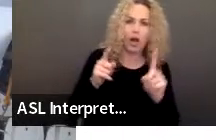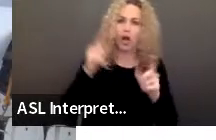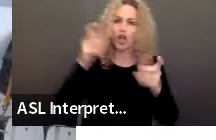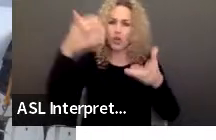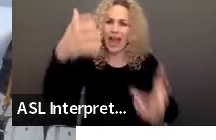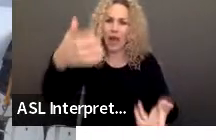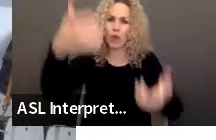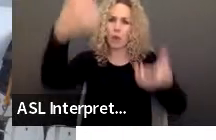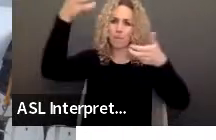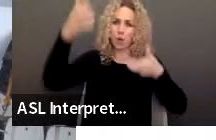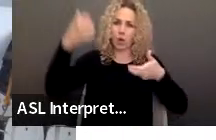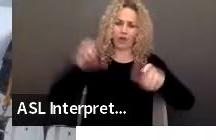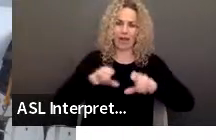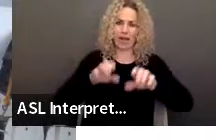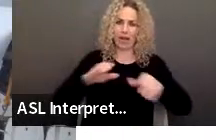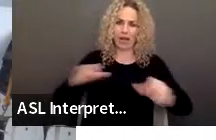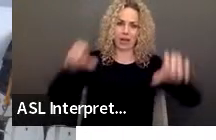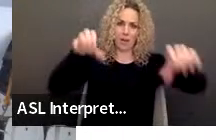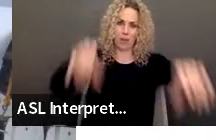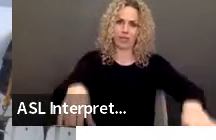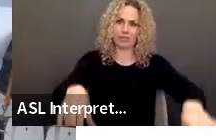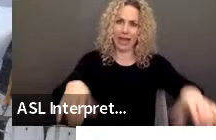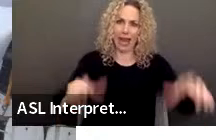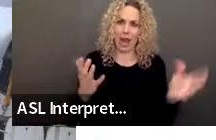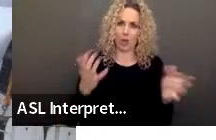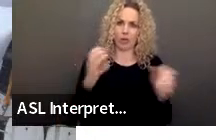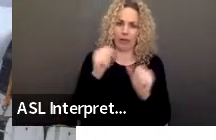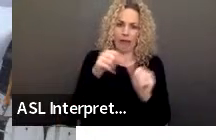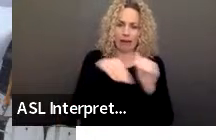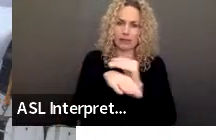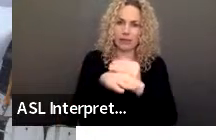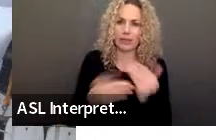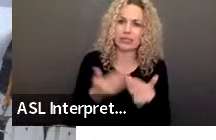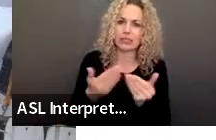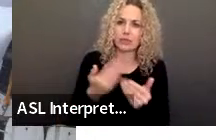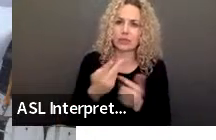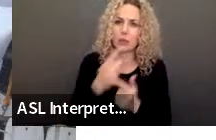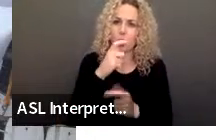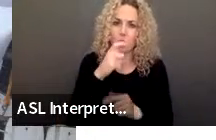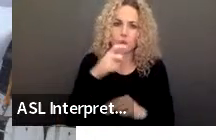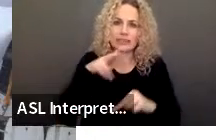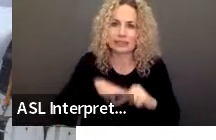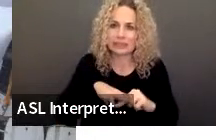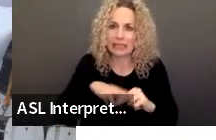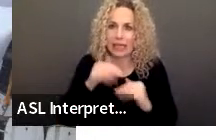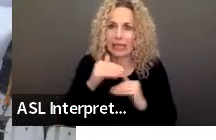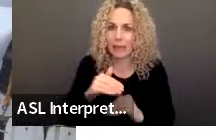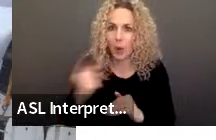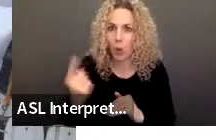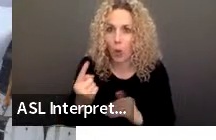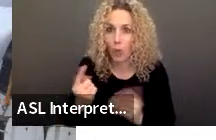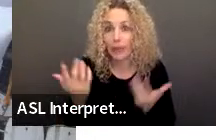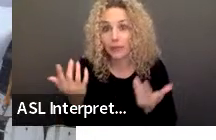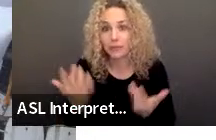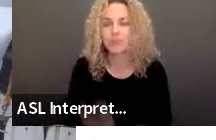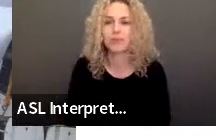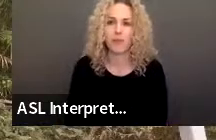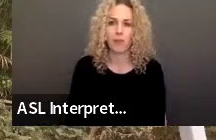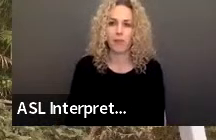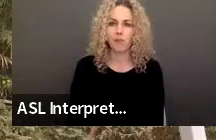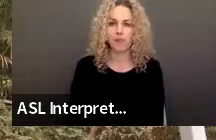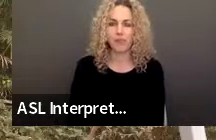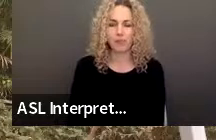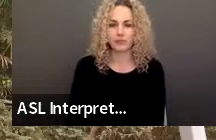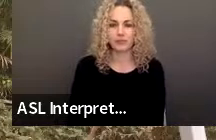on a table, and it becomes horizontal and accessible to someone seated. So next slide, please.